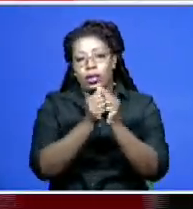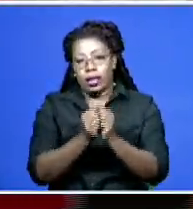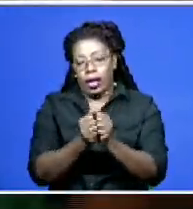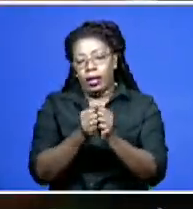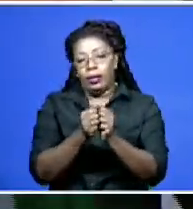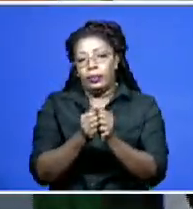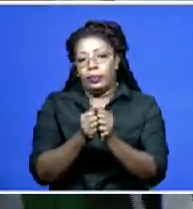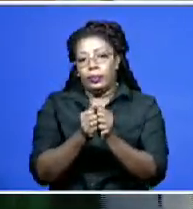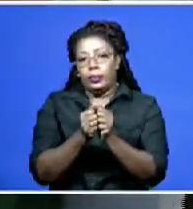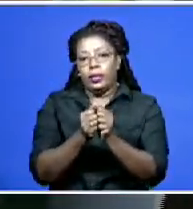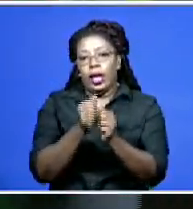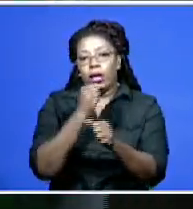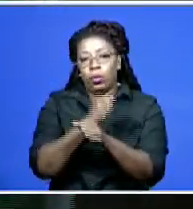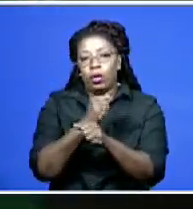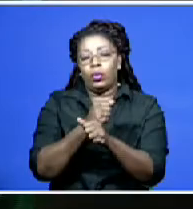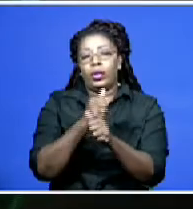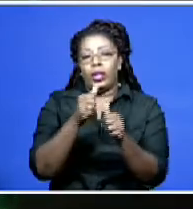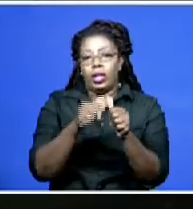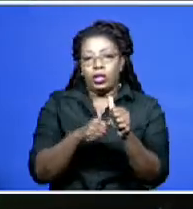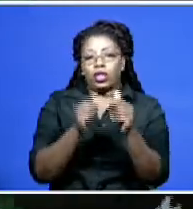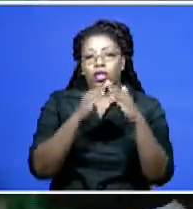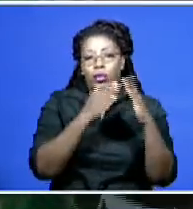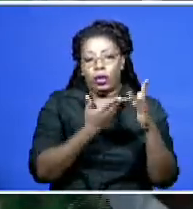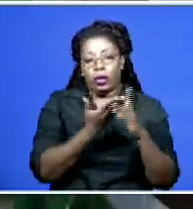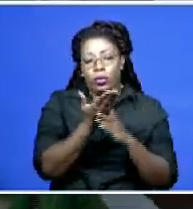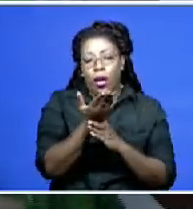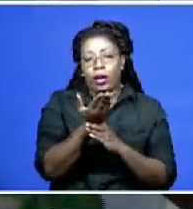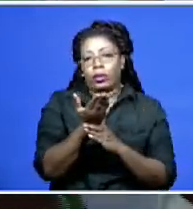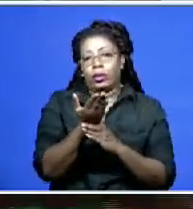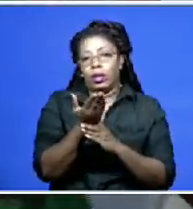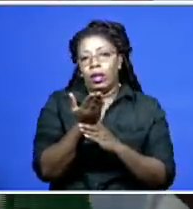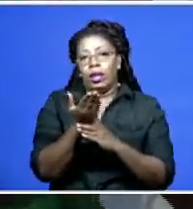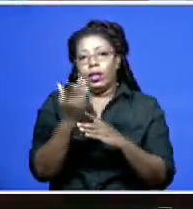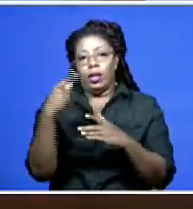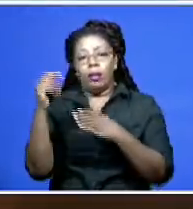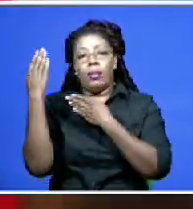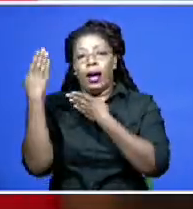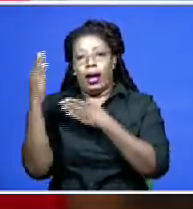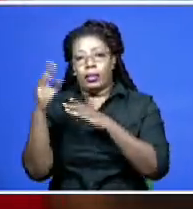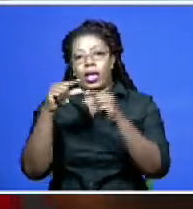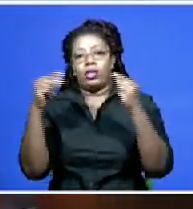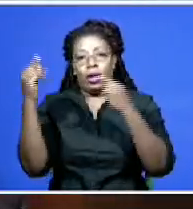every community throughout New Providence and Grand Bahama. Frank Carey, ZNS Network News.